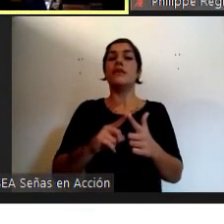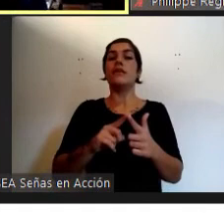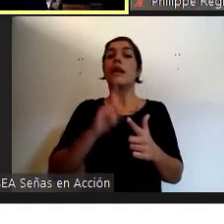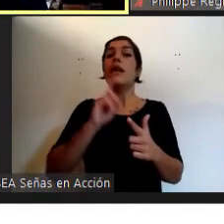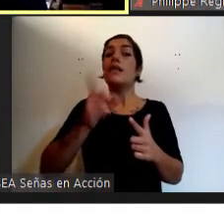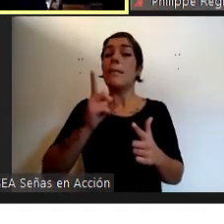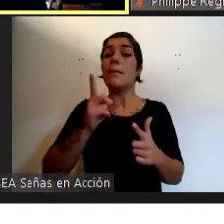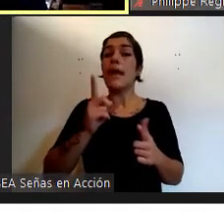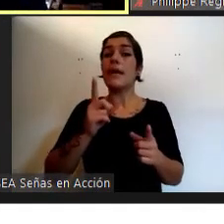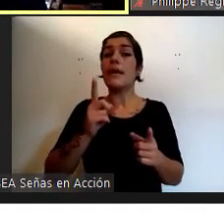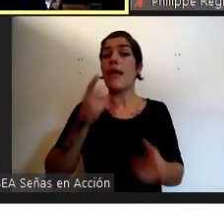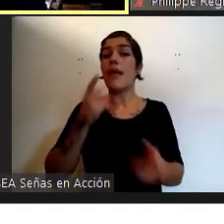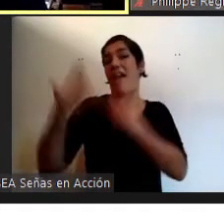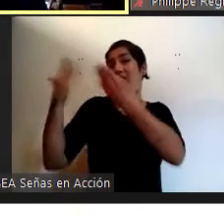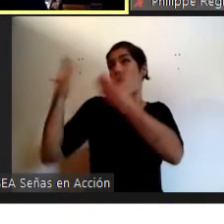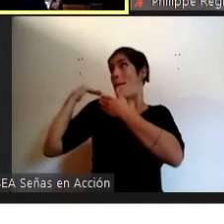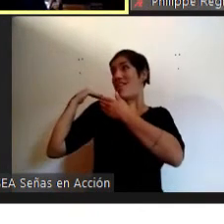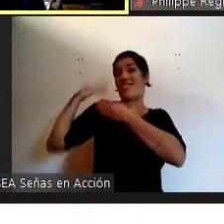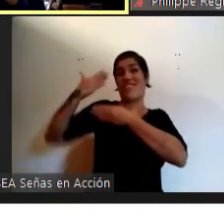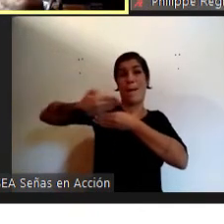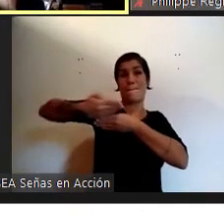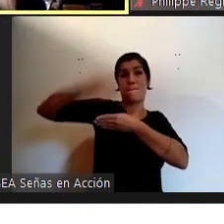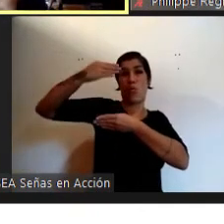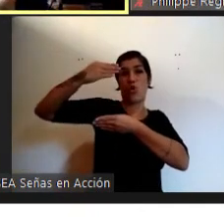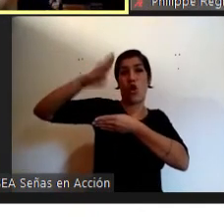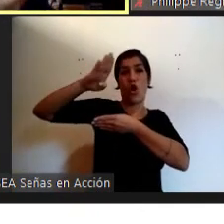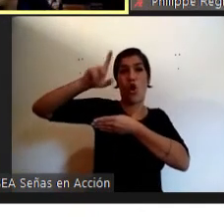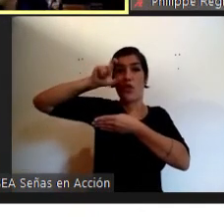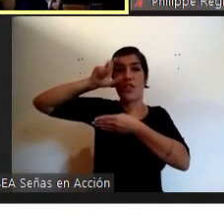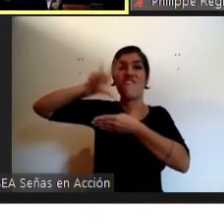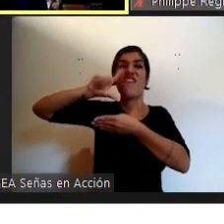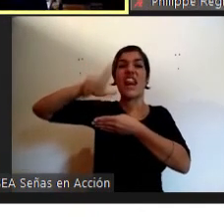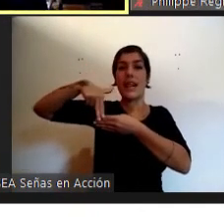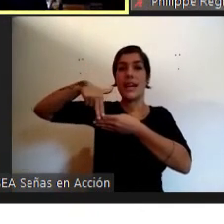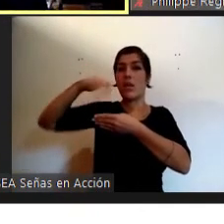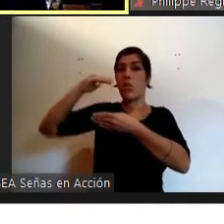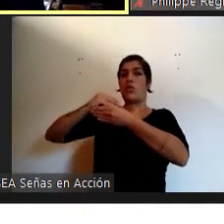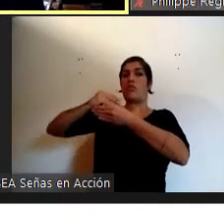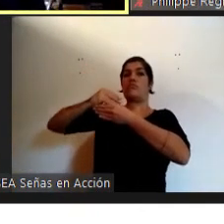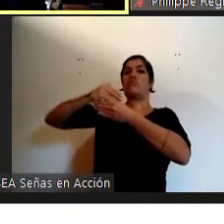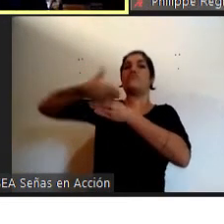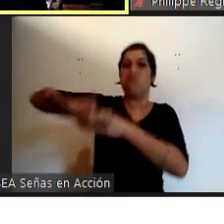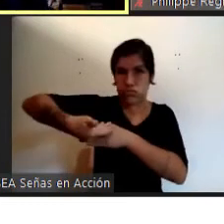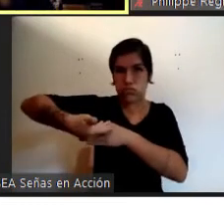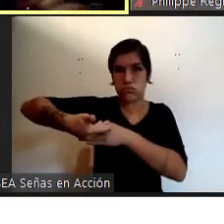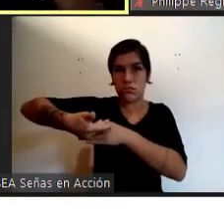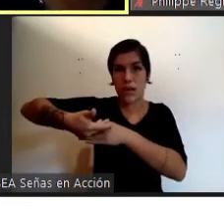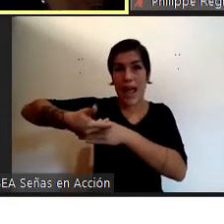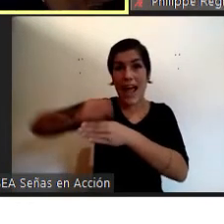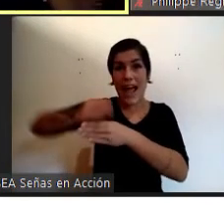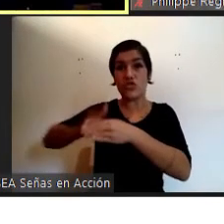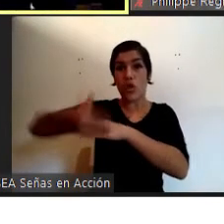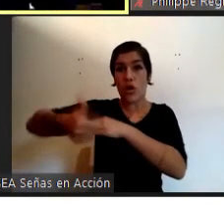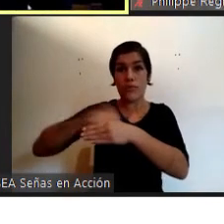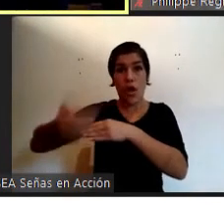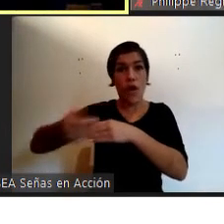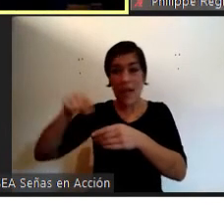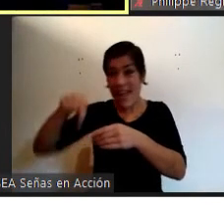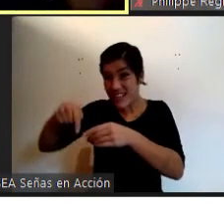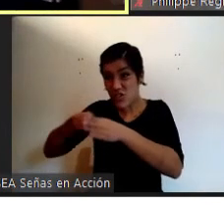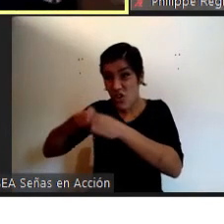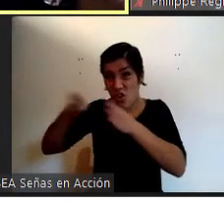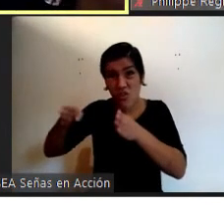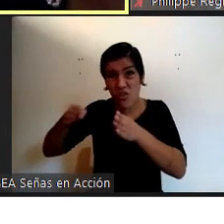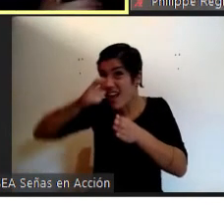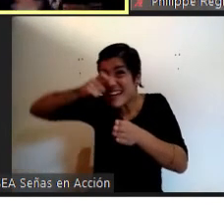The fall of the wall also brought about a process of transformation at high speed. It